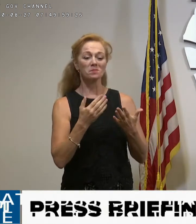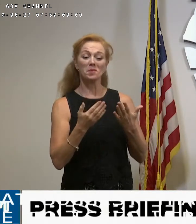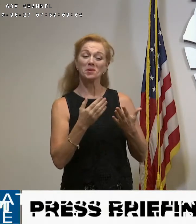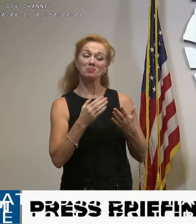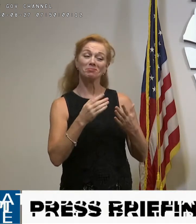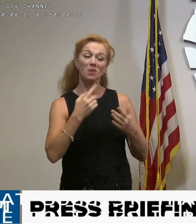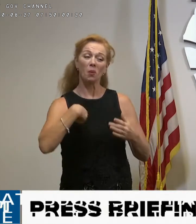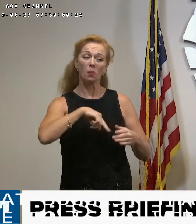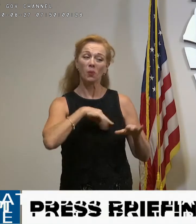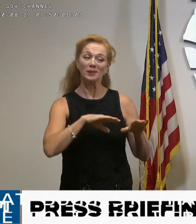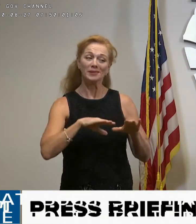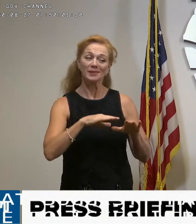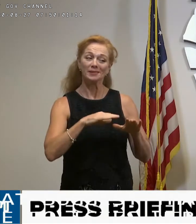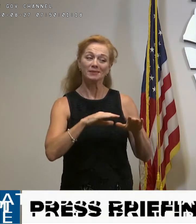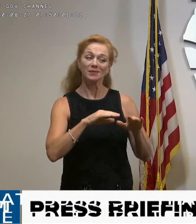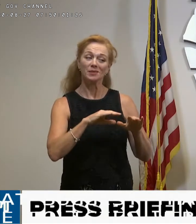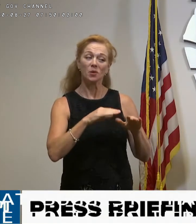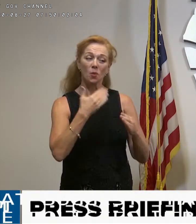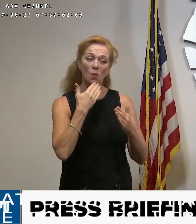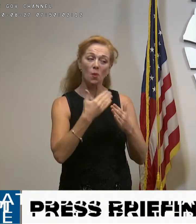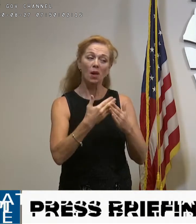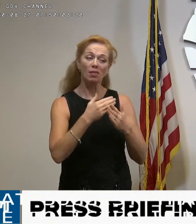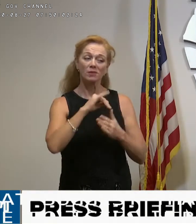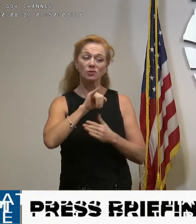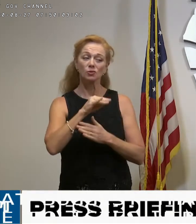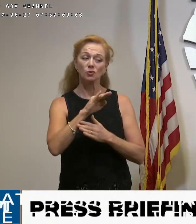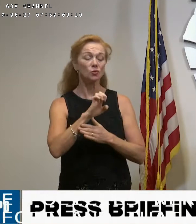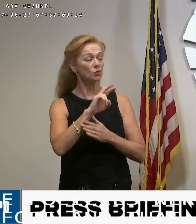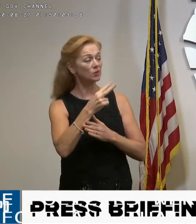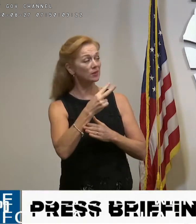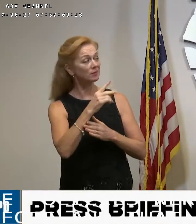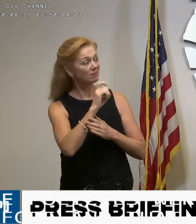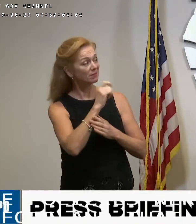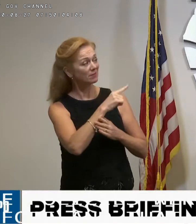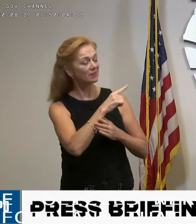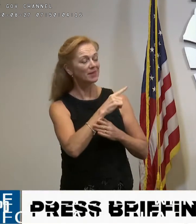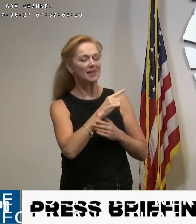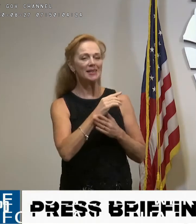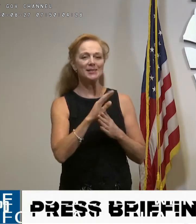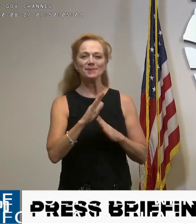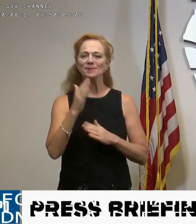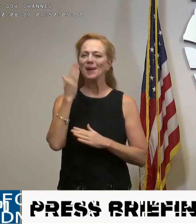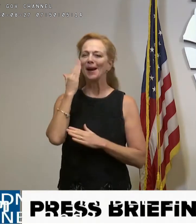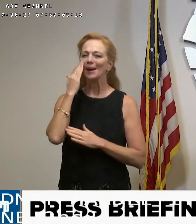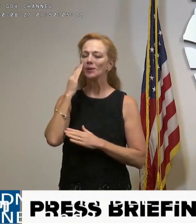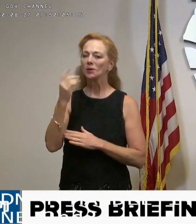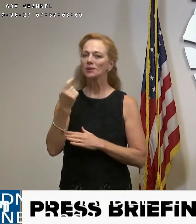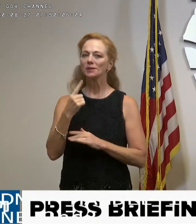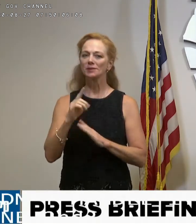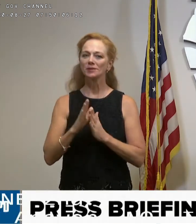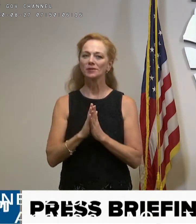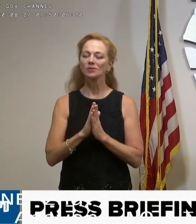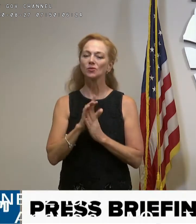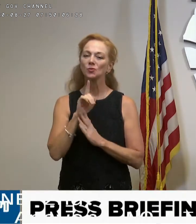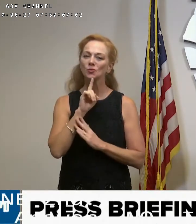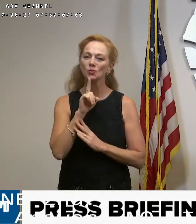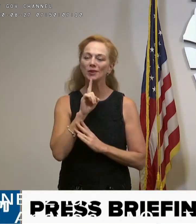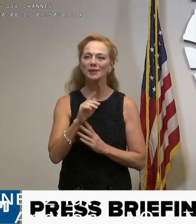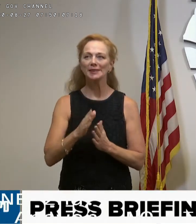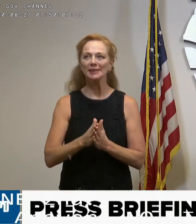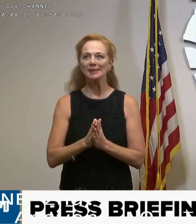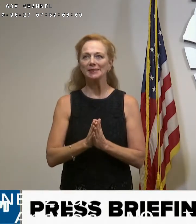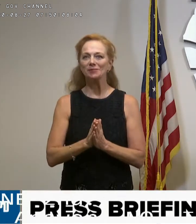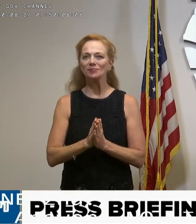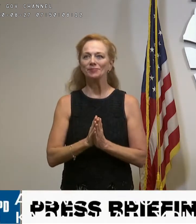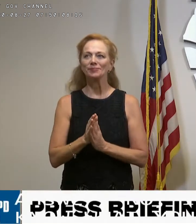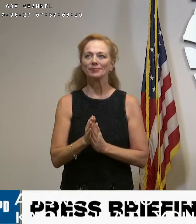we didn't handle it well back on June 2nd? No, it doesn't. I know what you're asking, but to be